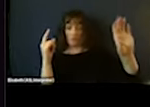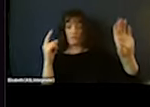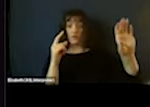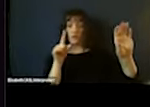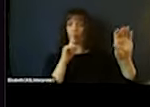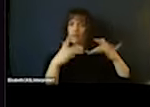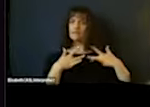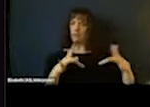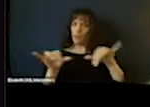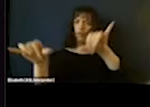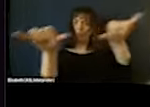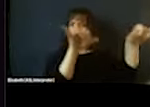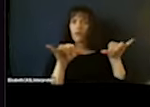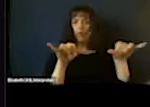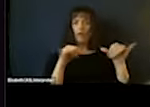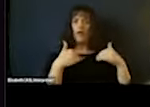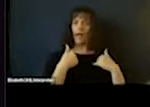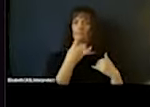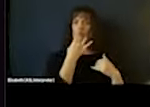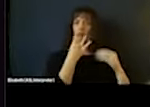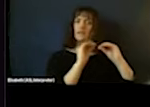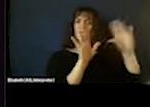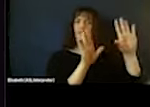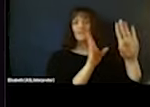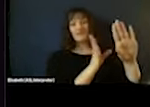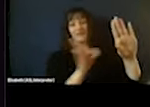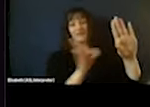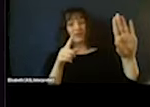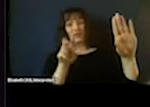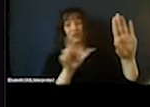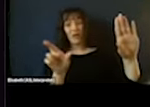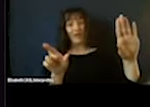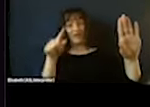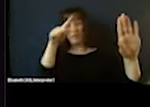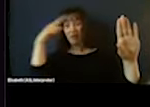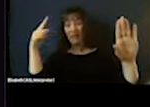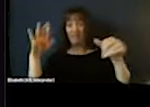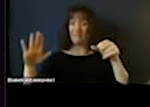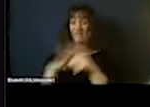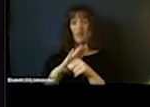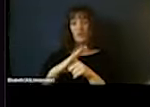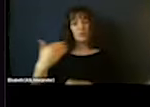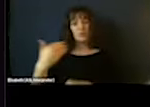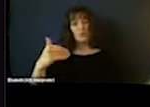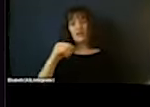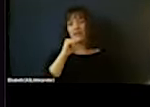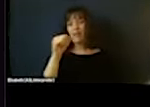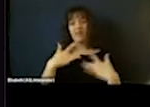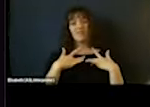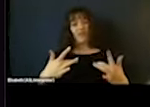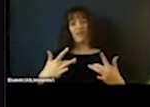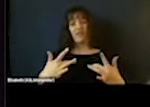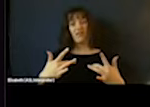night. But right side is not that common. It's really hard to have that kind of place nowadays. But sadly, they have right now